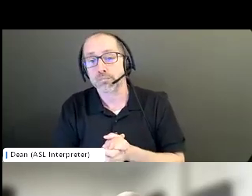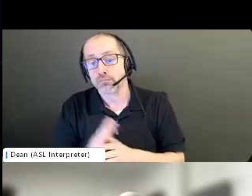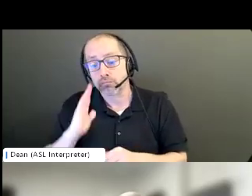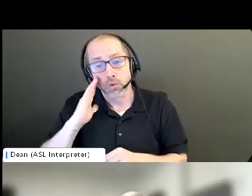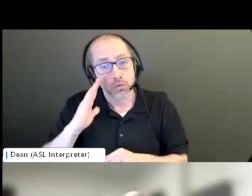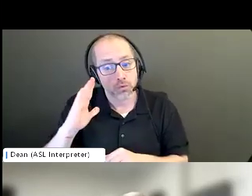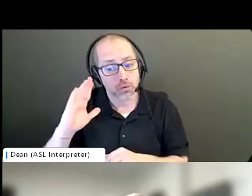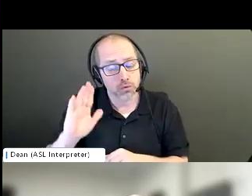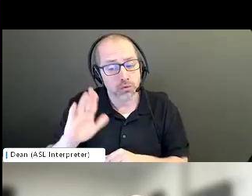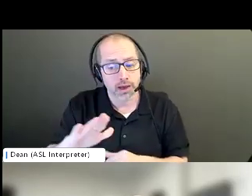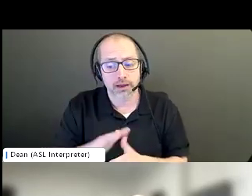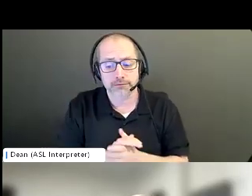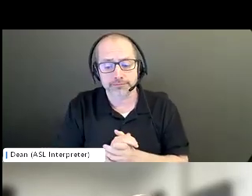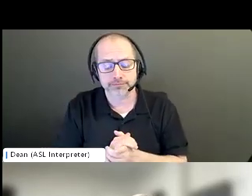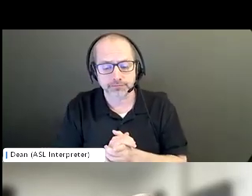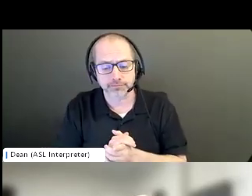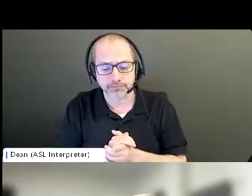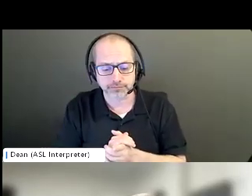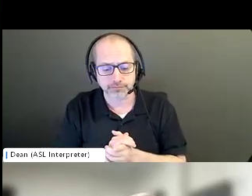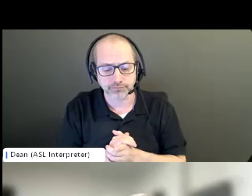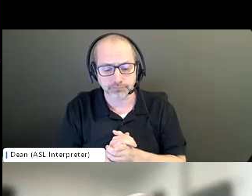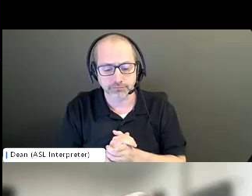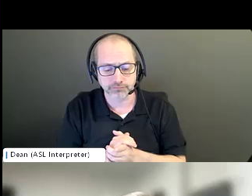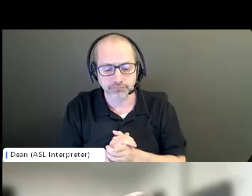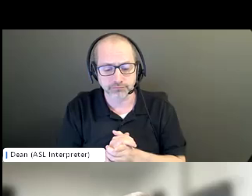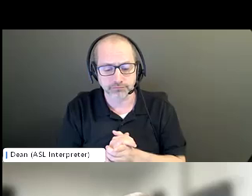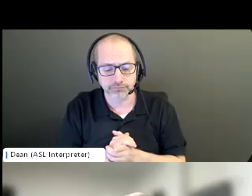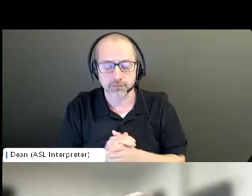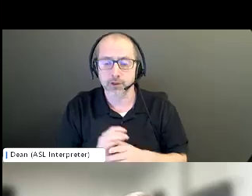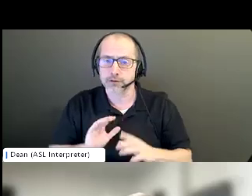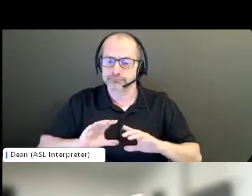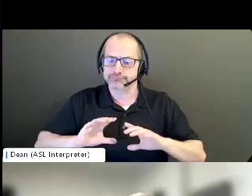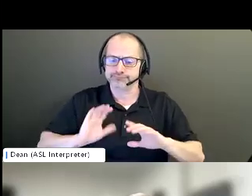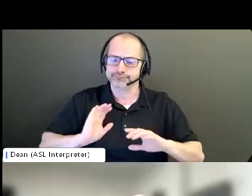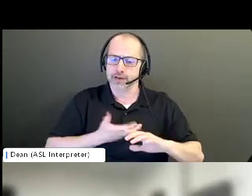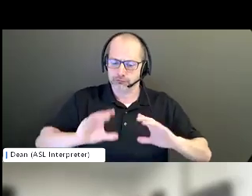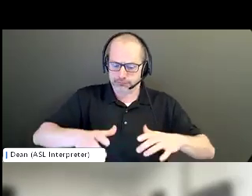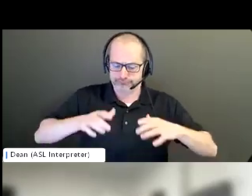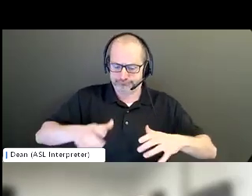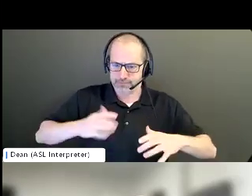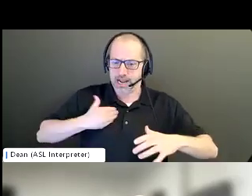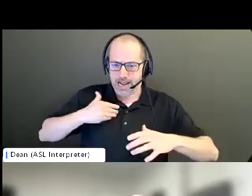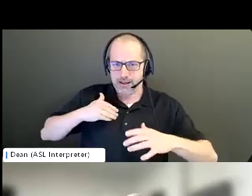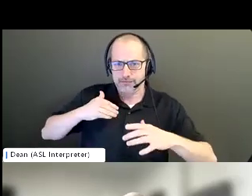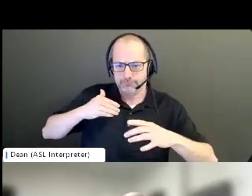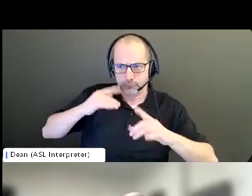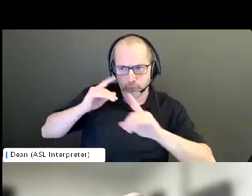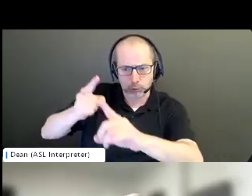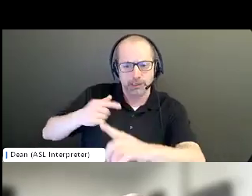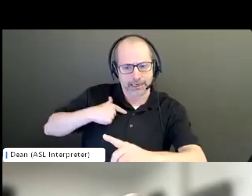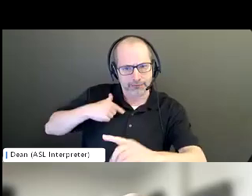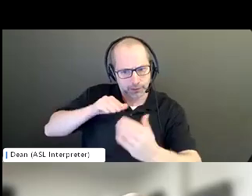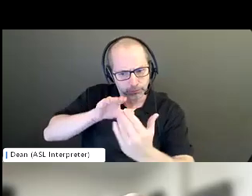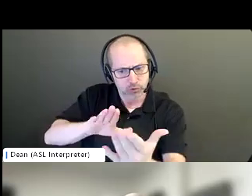At the heart of our approach is really a very simple, but I think a powerful idea. And